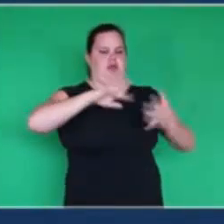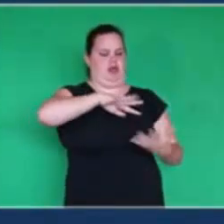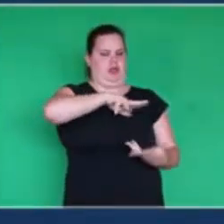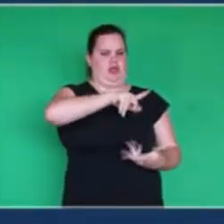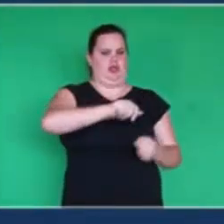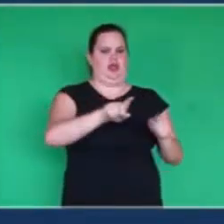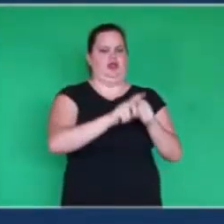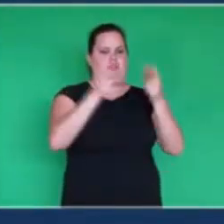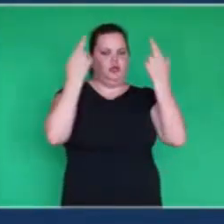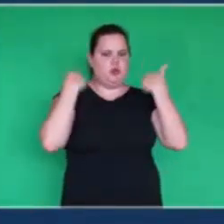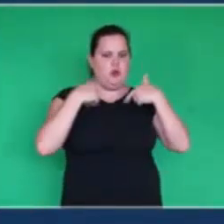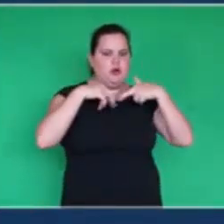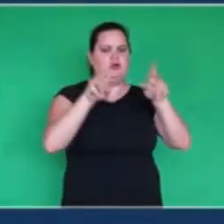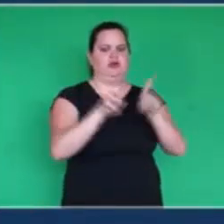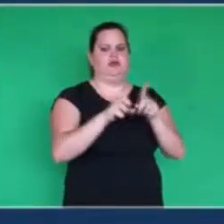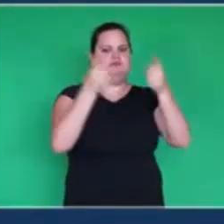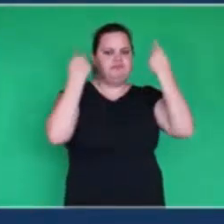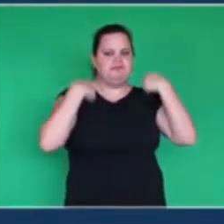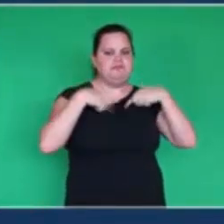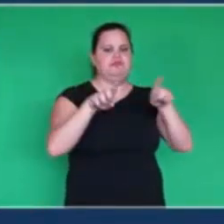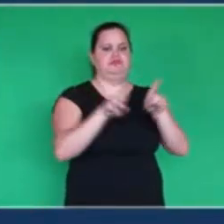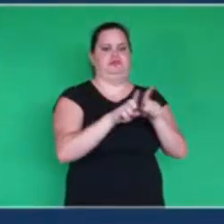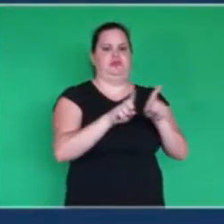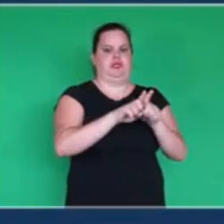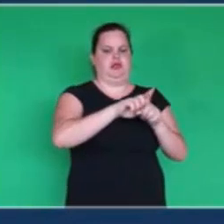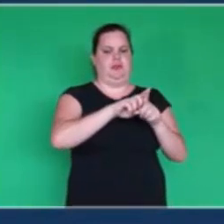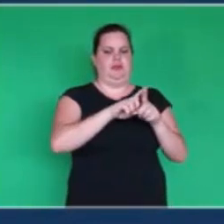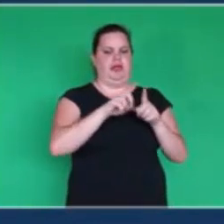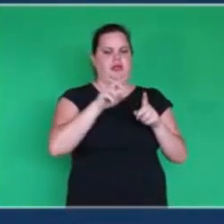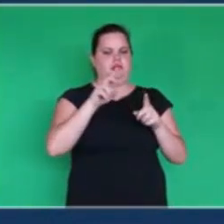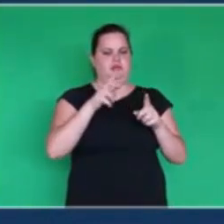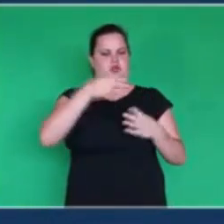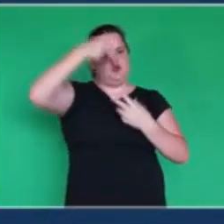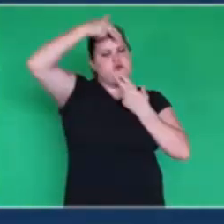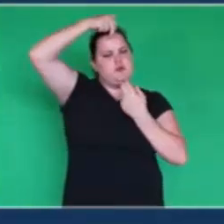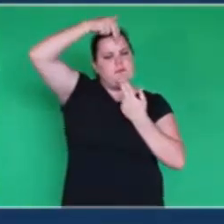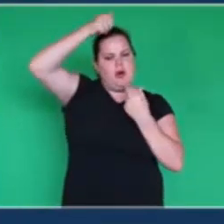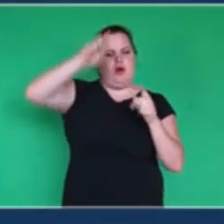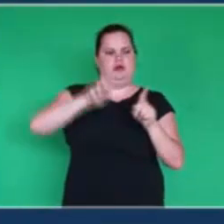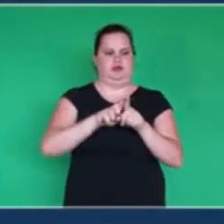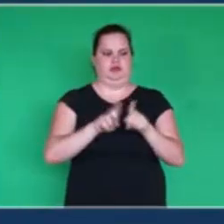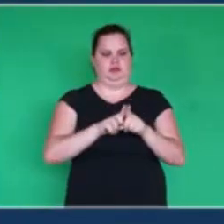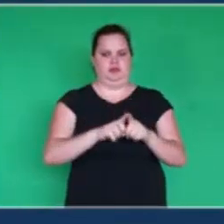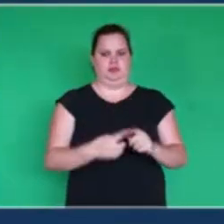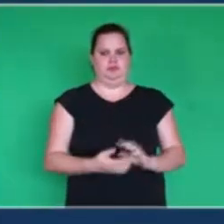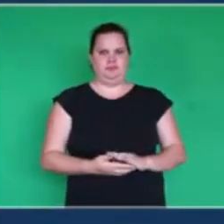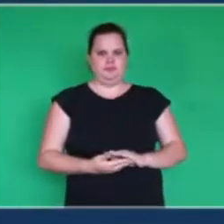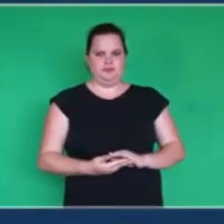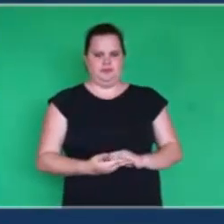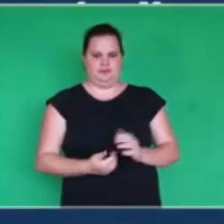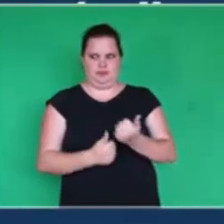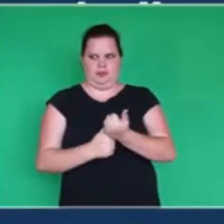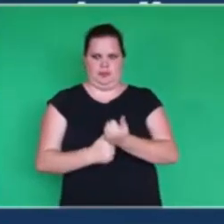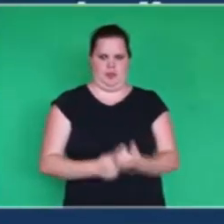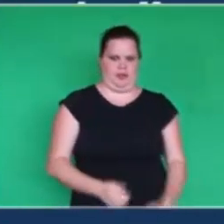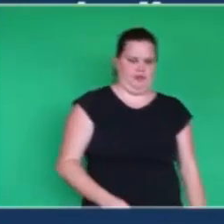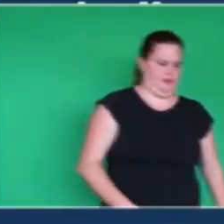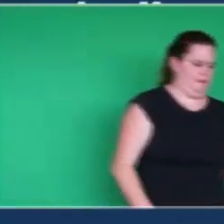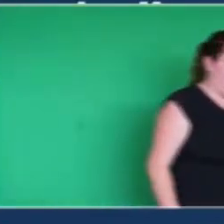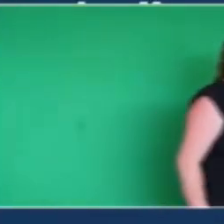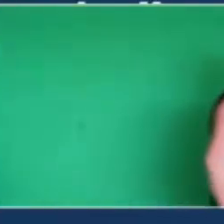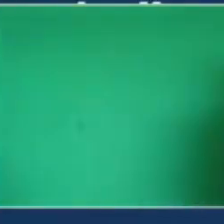prince of the earth, of rams and lambs, of goats and bulls, all of them fatlings of